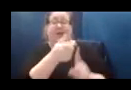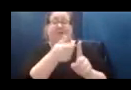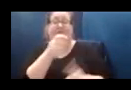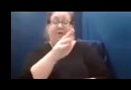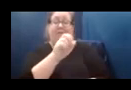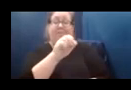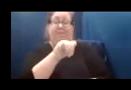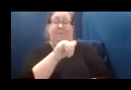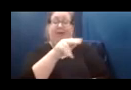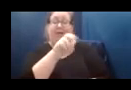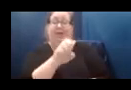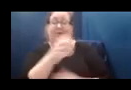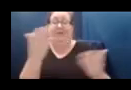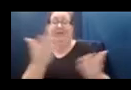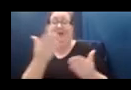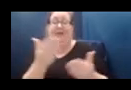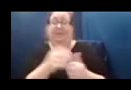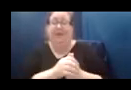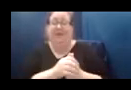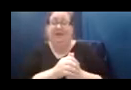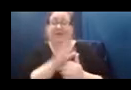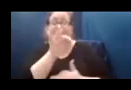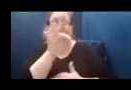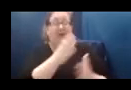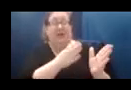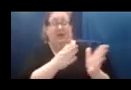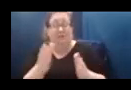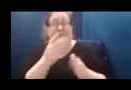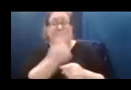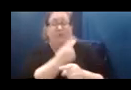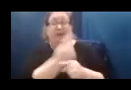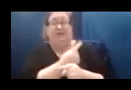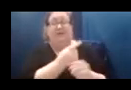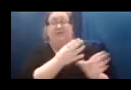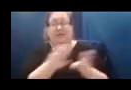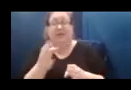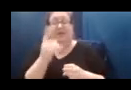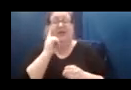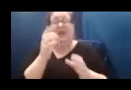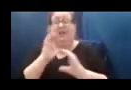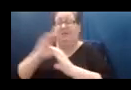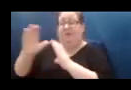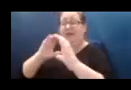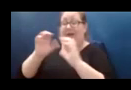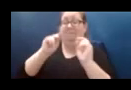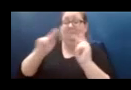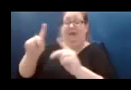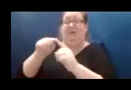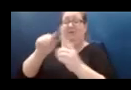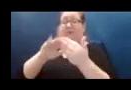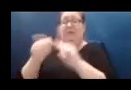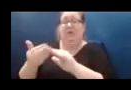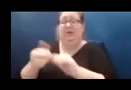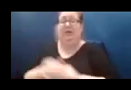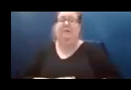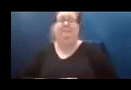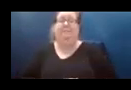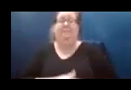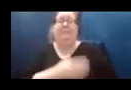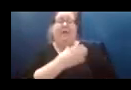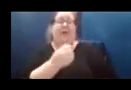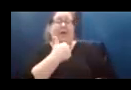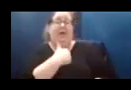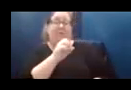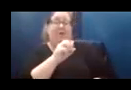here to learn practical practice to build resiliency and hope to communicate it back to the community. And we've got